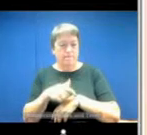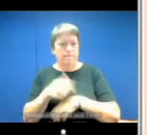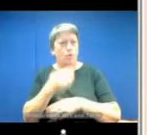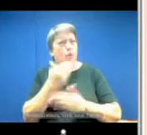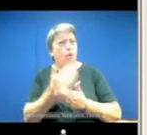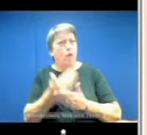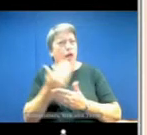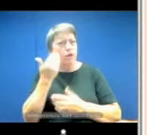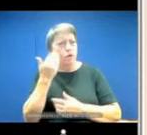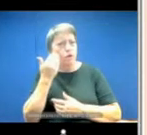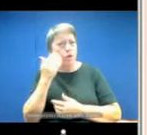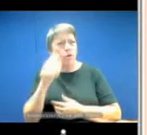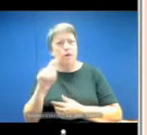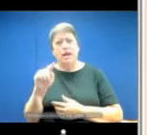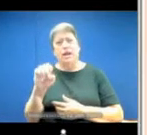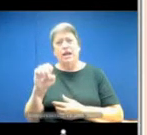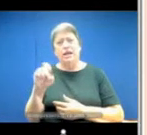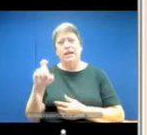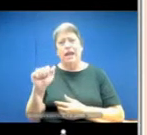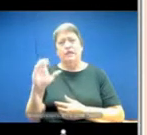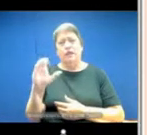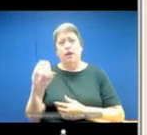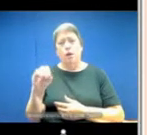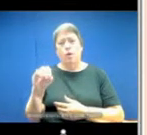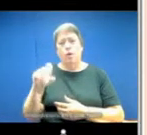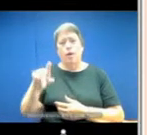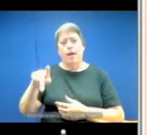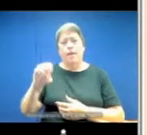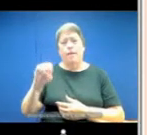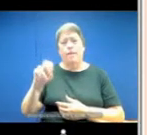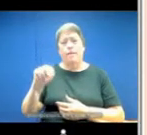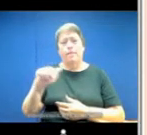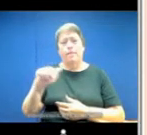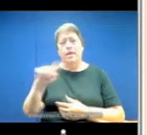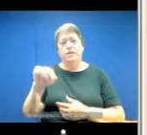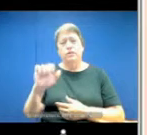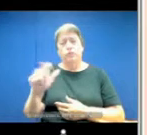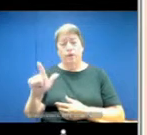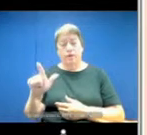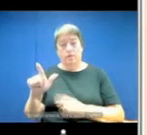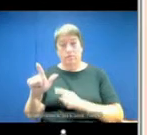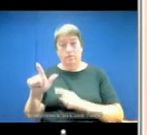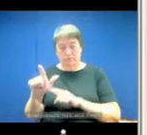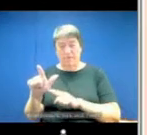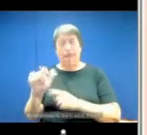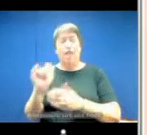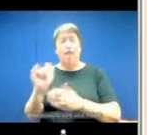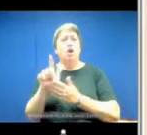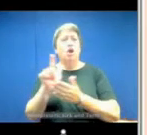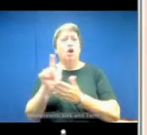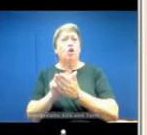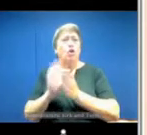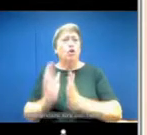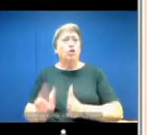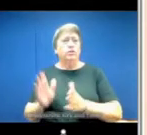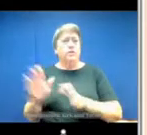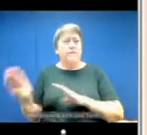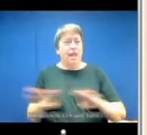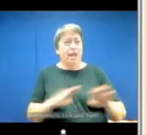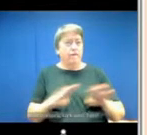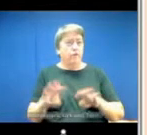called Texaco Pennzoil a number of years ago, in which the lawyer's behavior was so horrendous